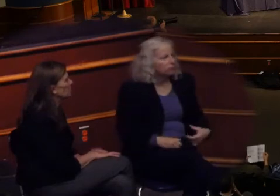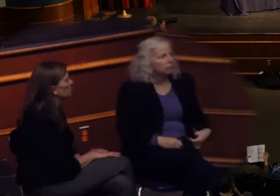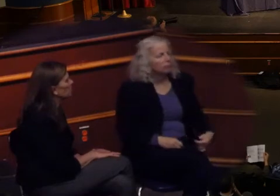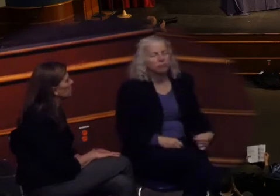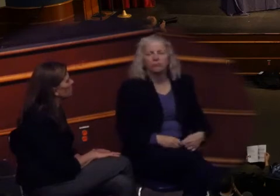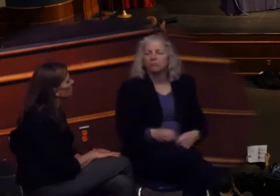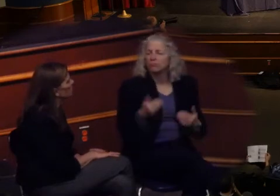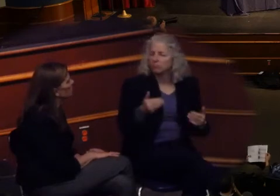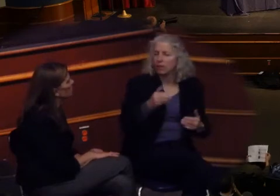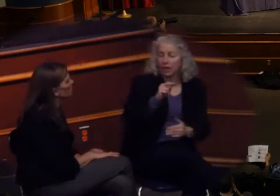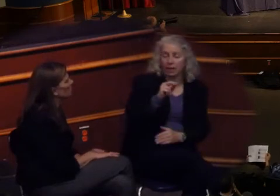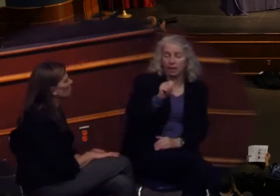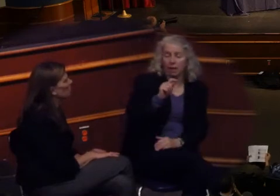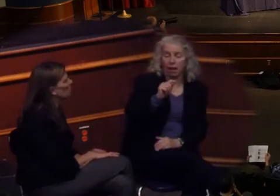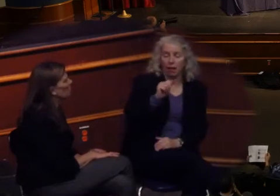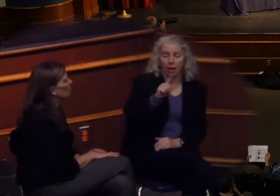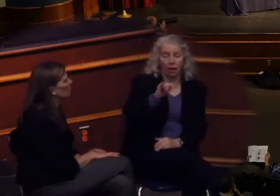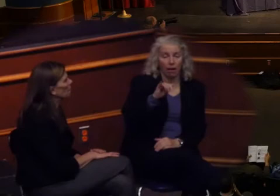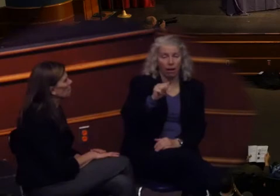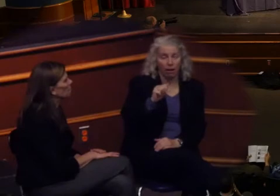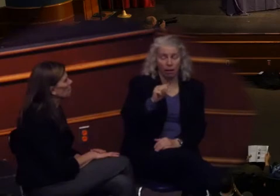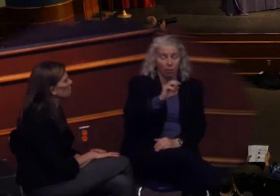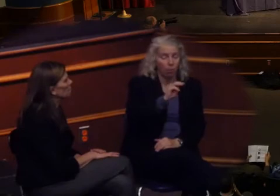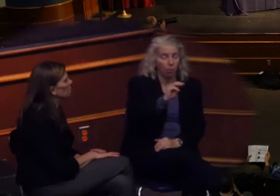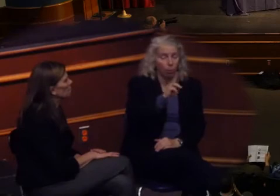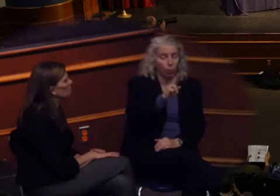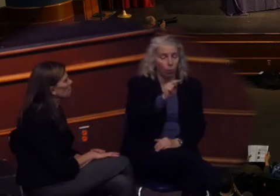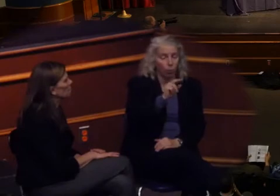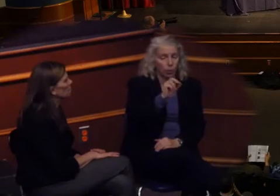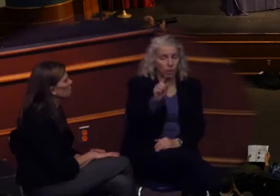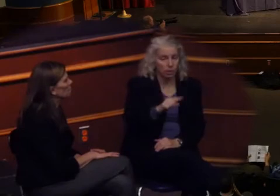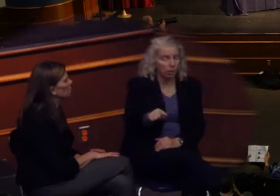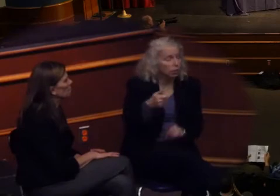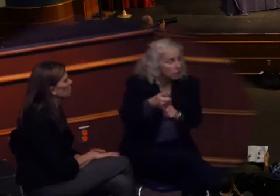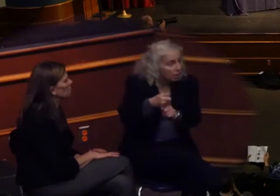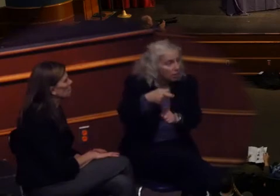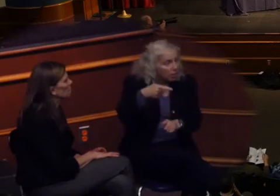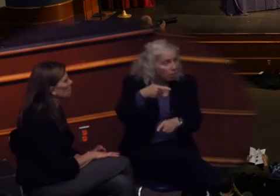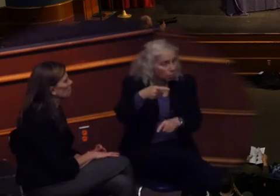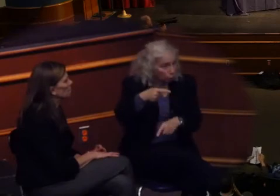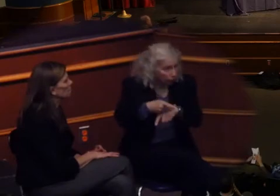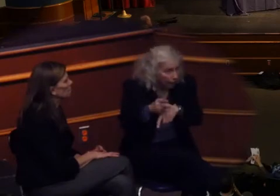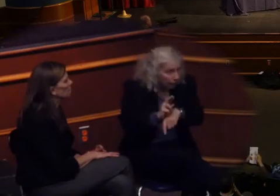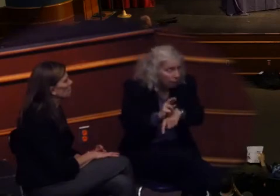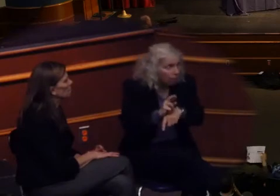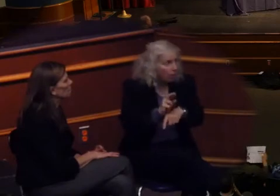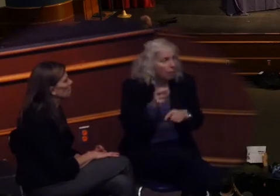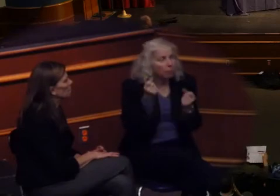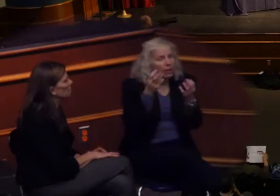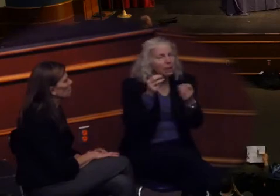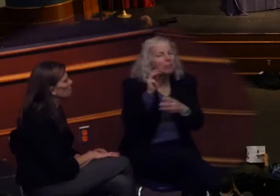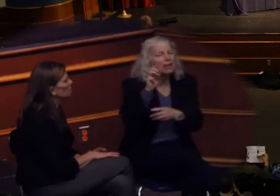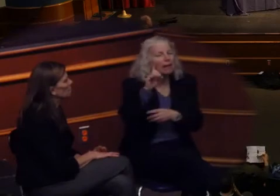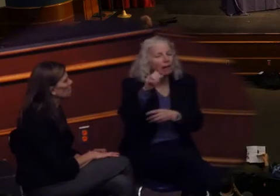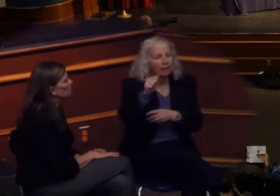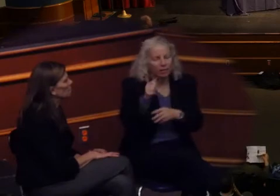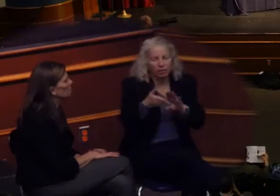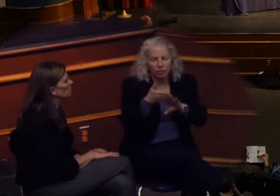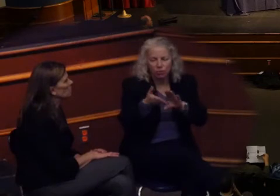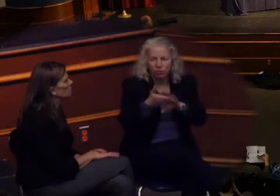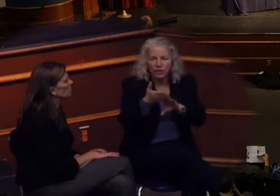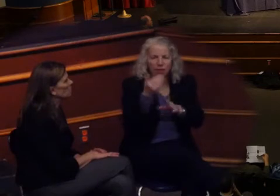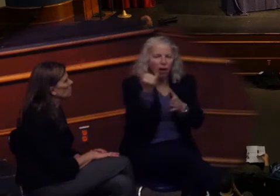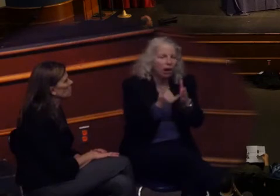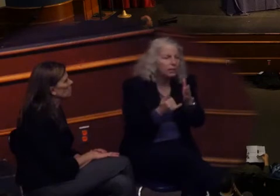So first, Natalia Munoz is here. Natalia is a Puerto Rican multimedia journalist who hosts a bilingual program in arts, culture,